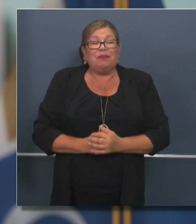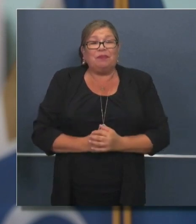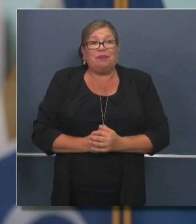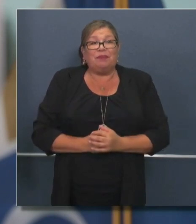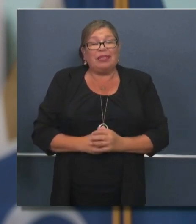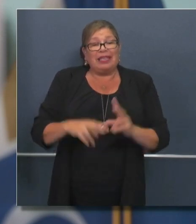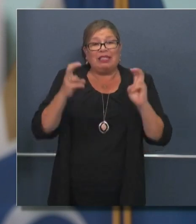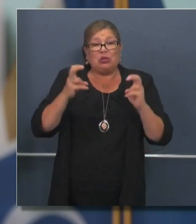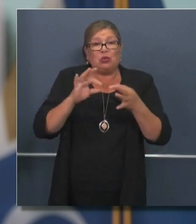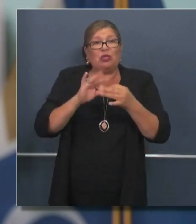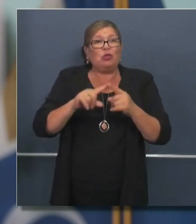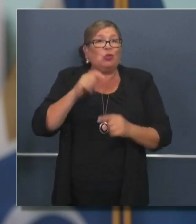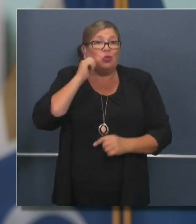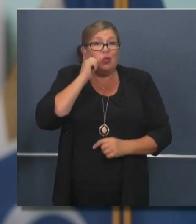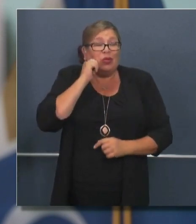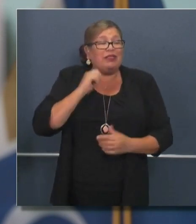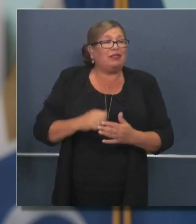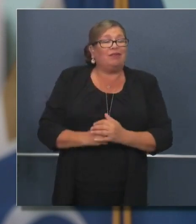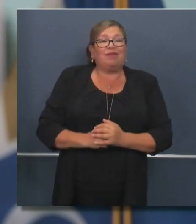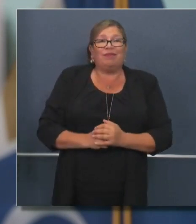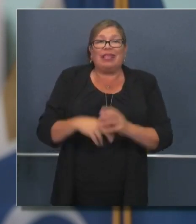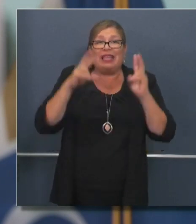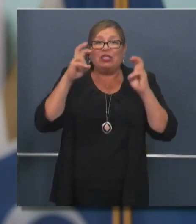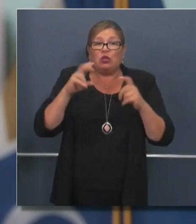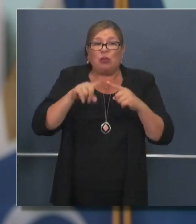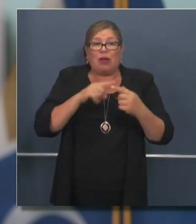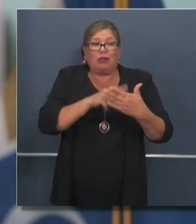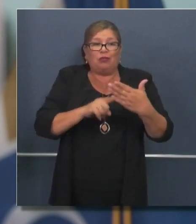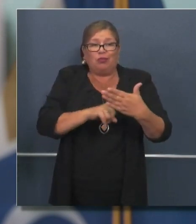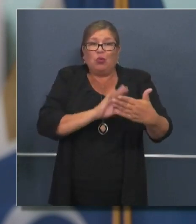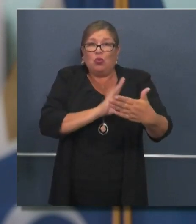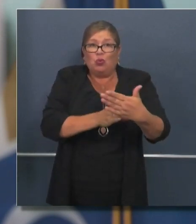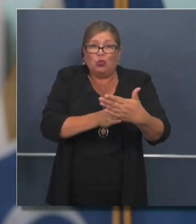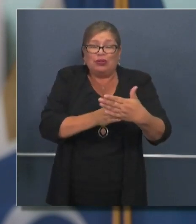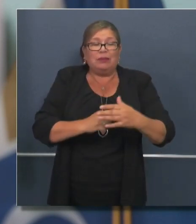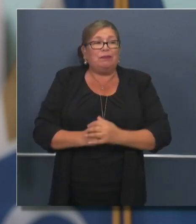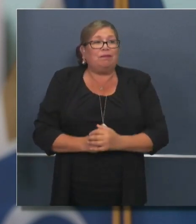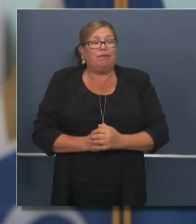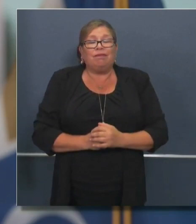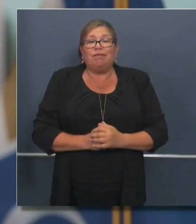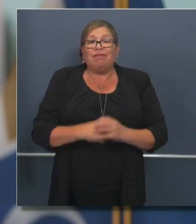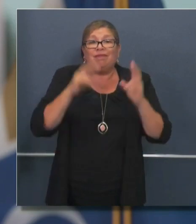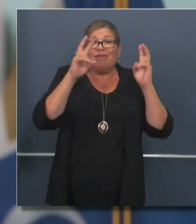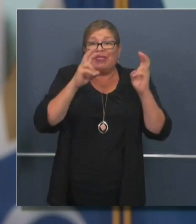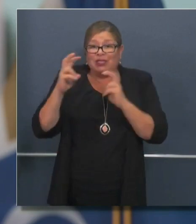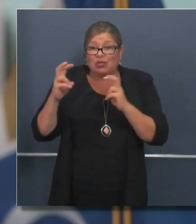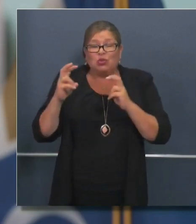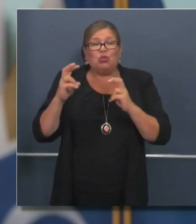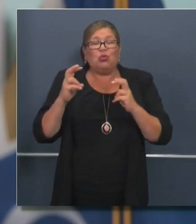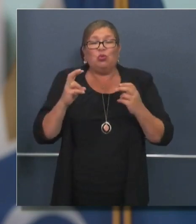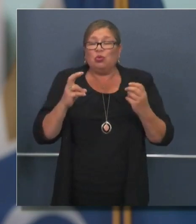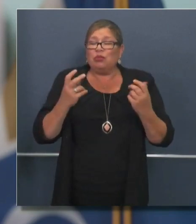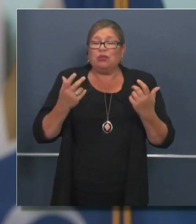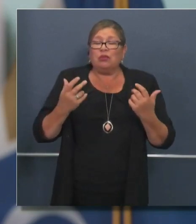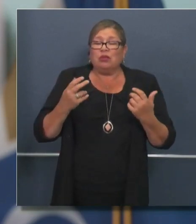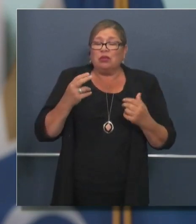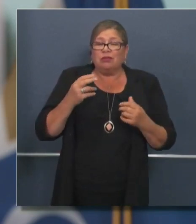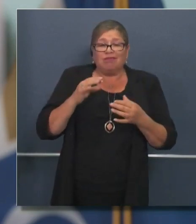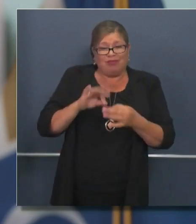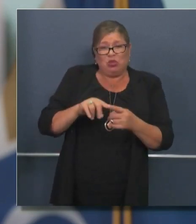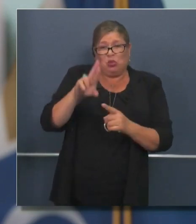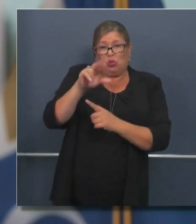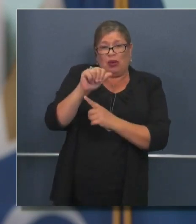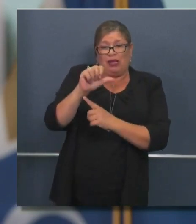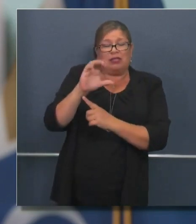issues of race, the issues of racism, the issues are a big part of the real